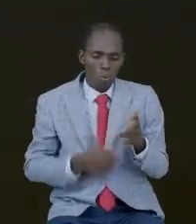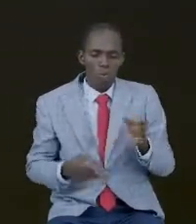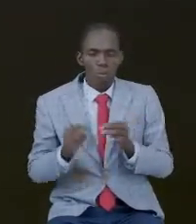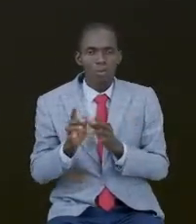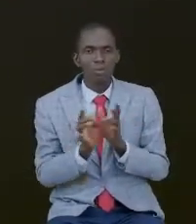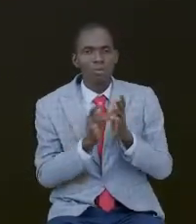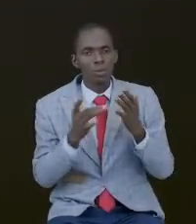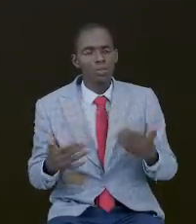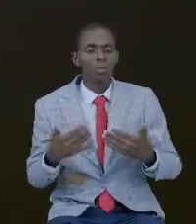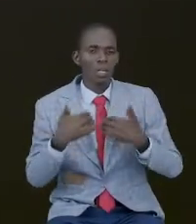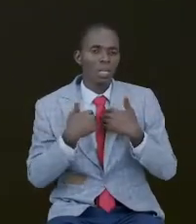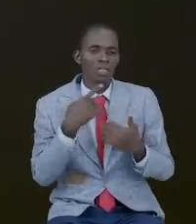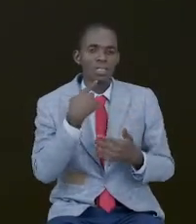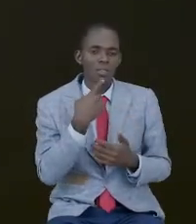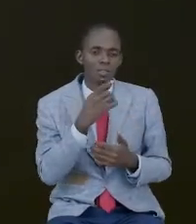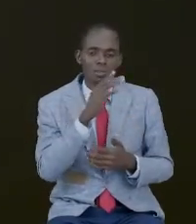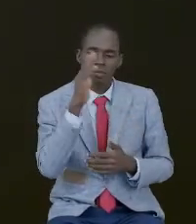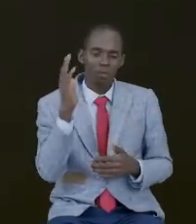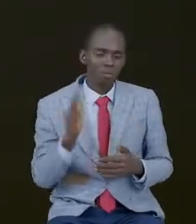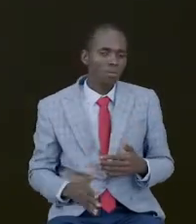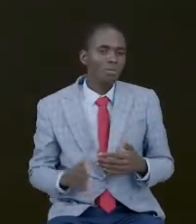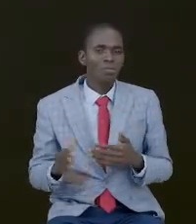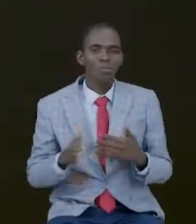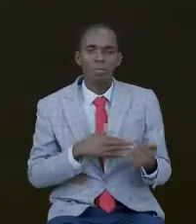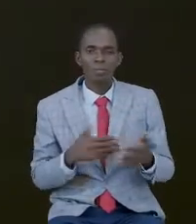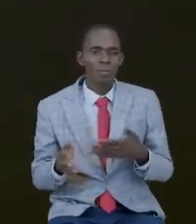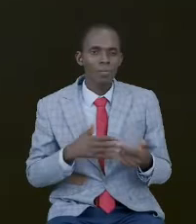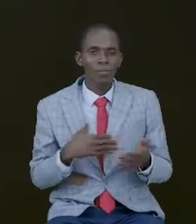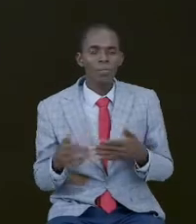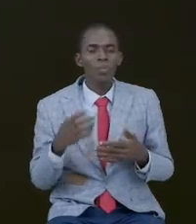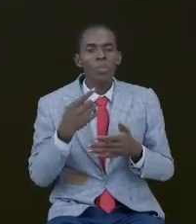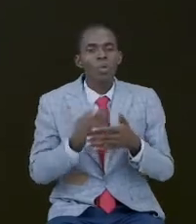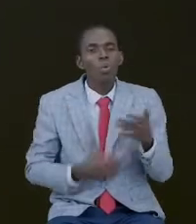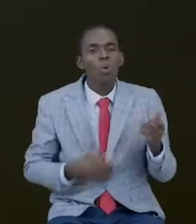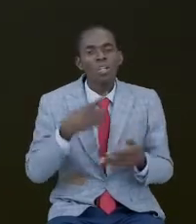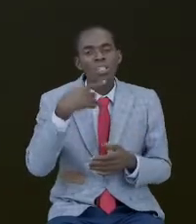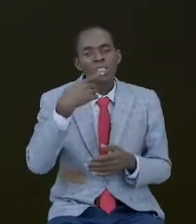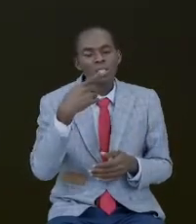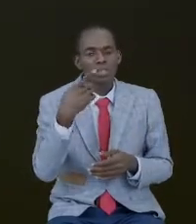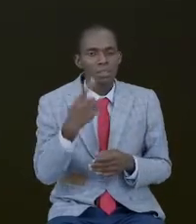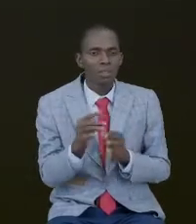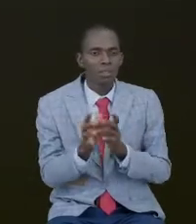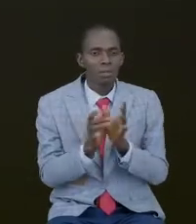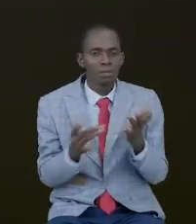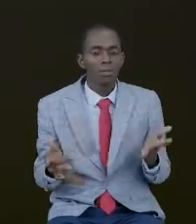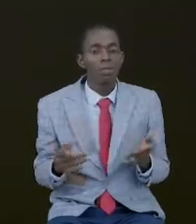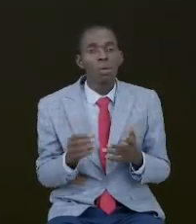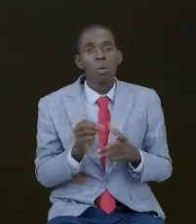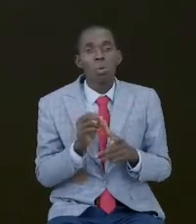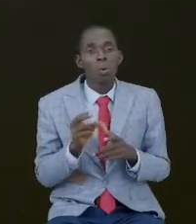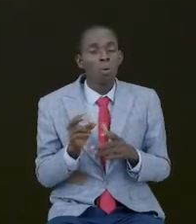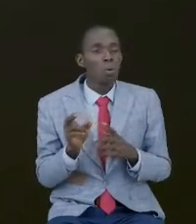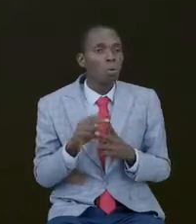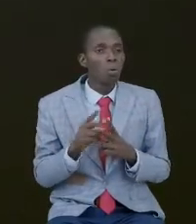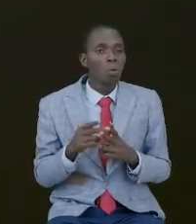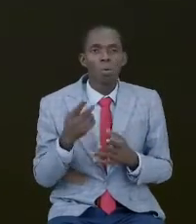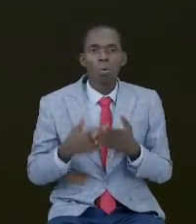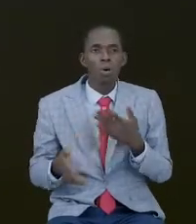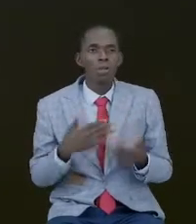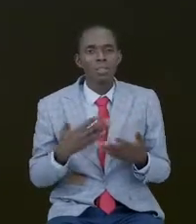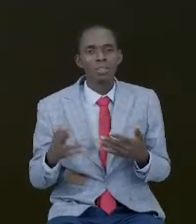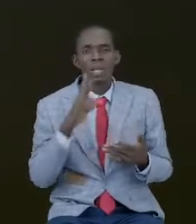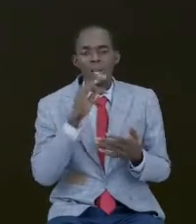has said. Nevertheless, what says the scripture? For whatsoever things were